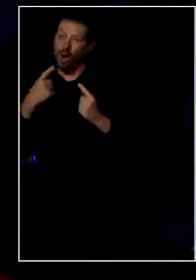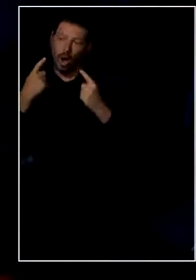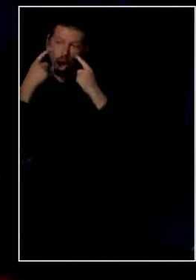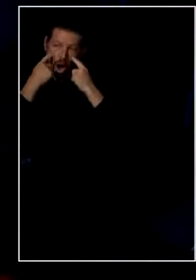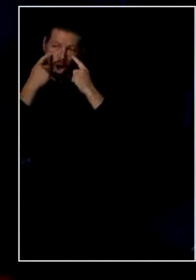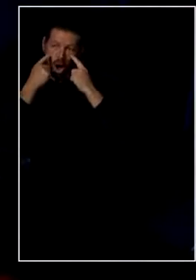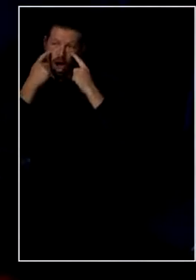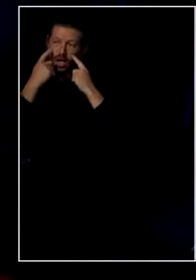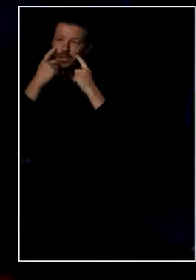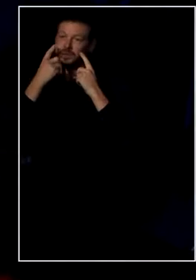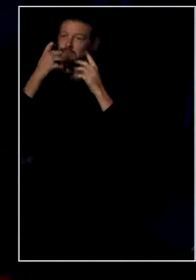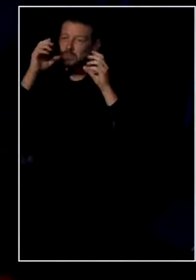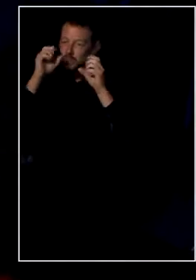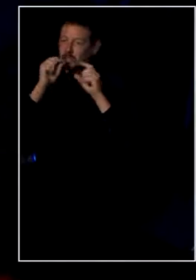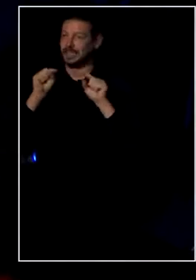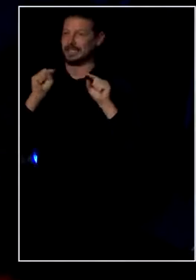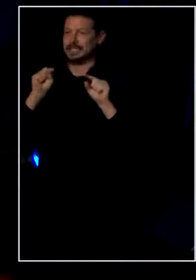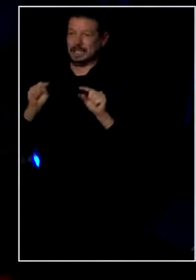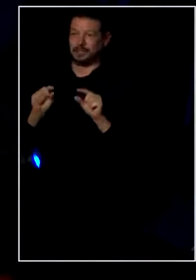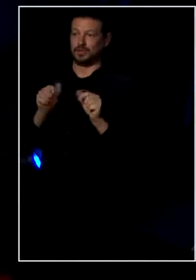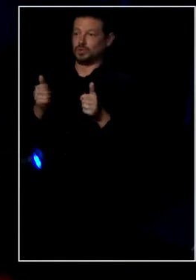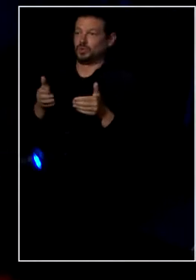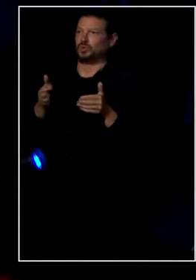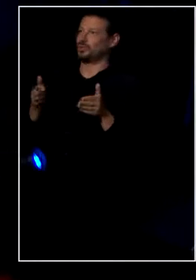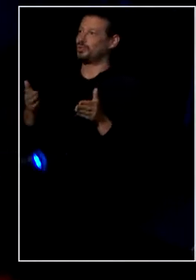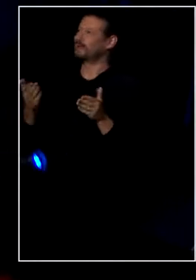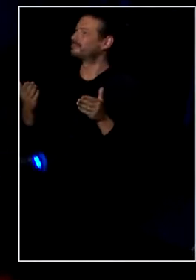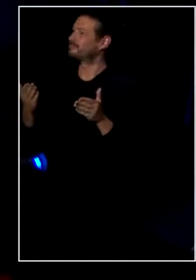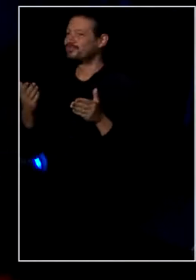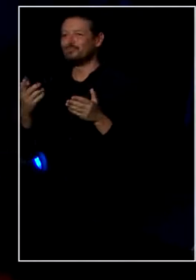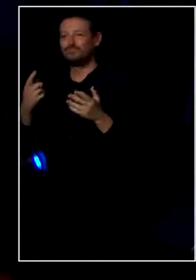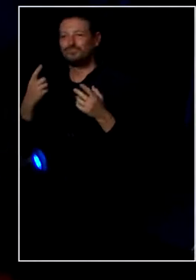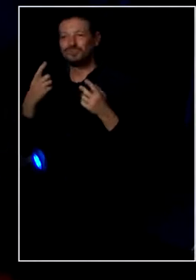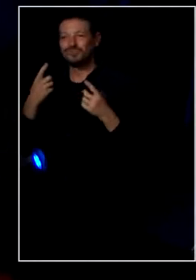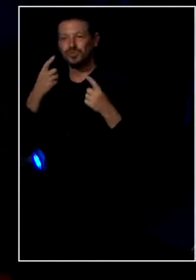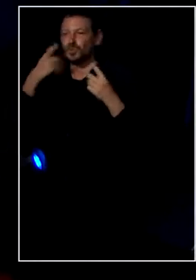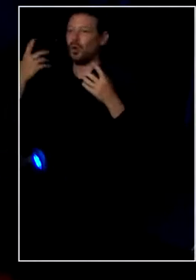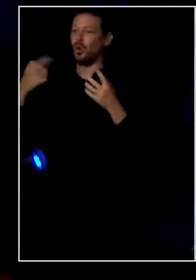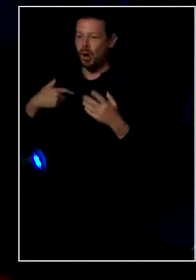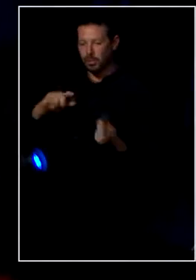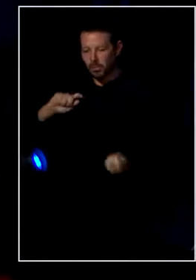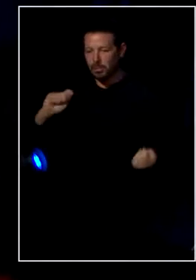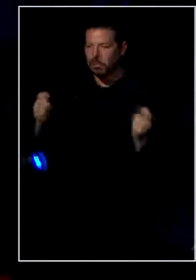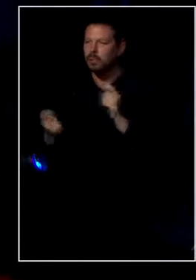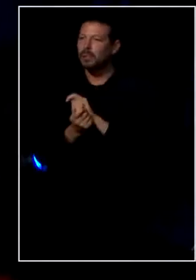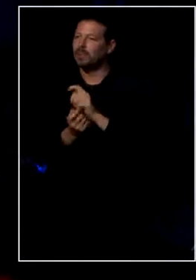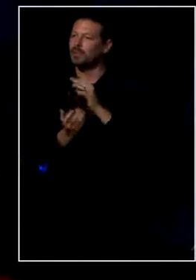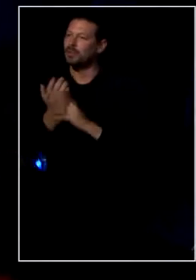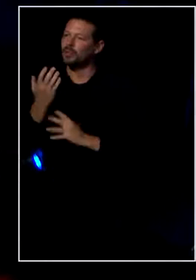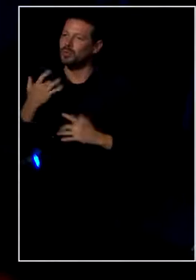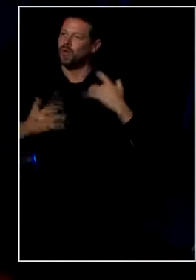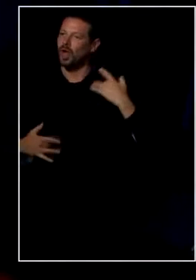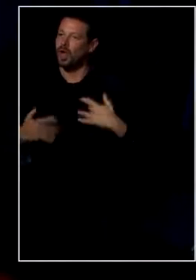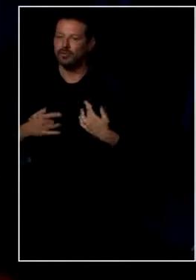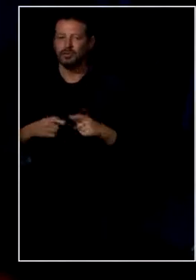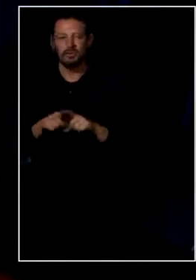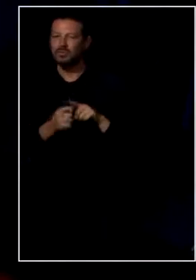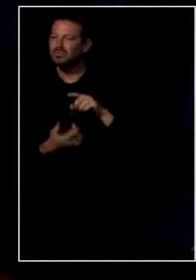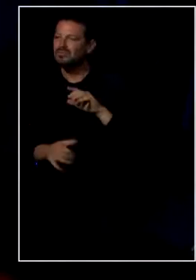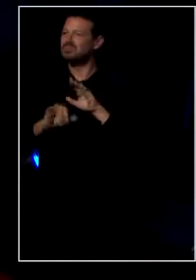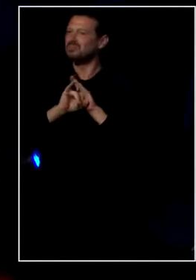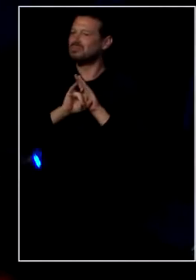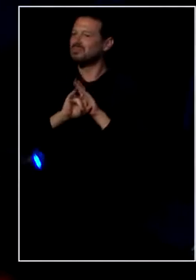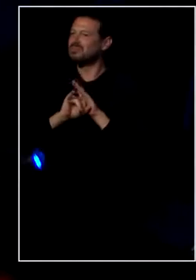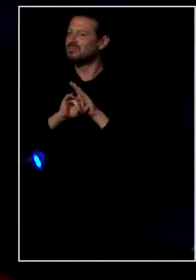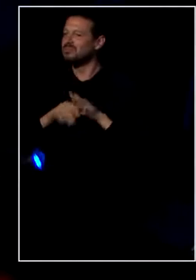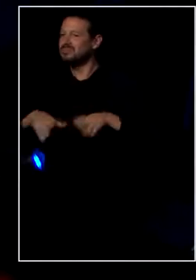that is a perfect way to illustrate how much I evolve and change with how I identify with aspects